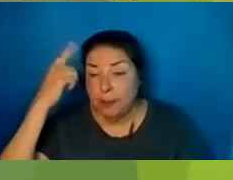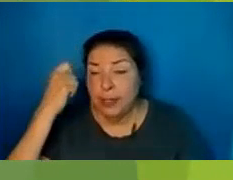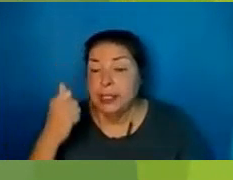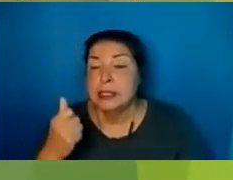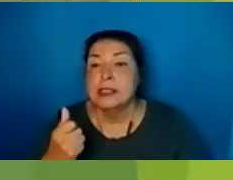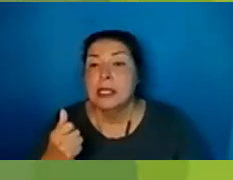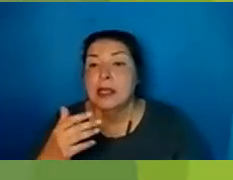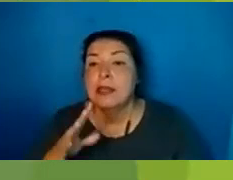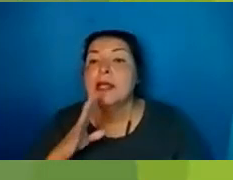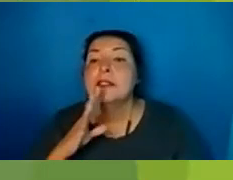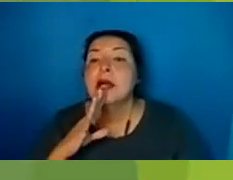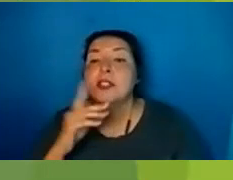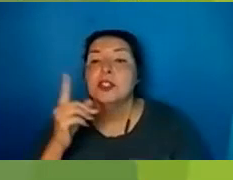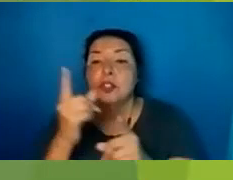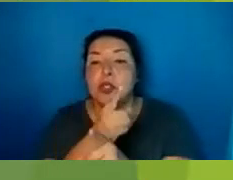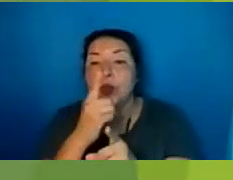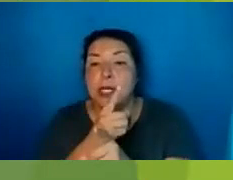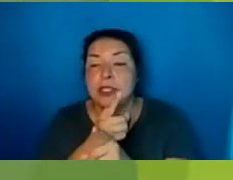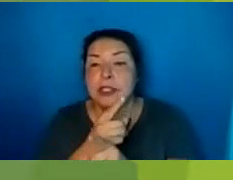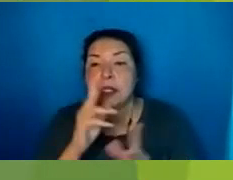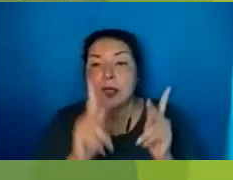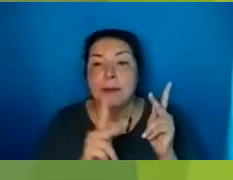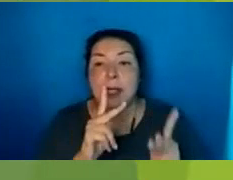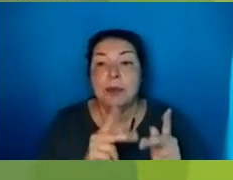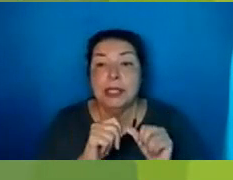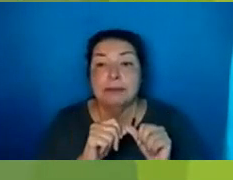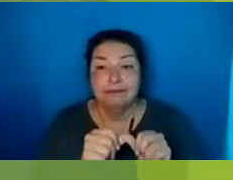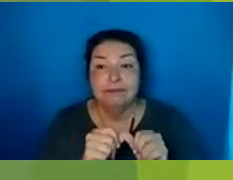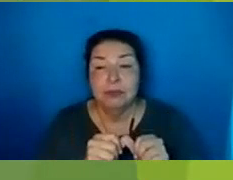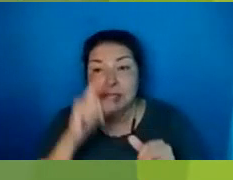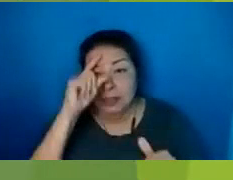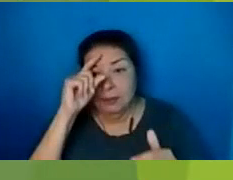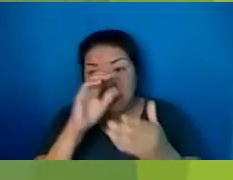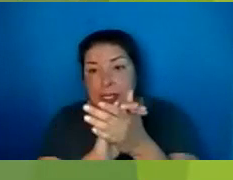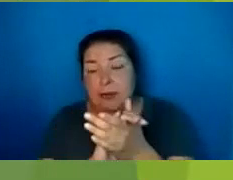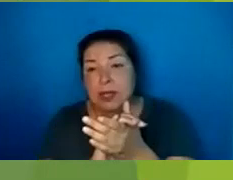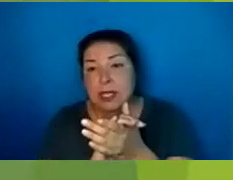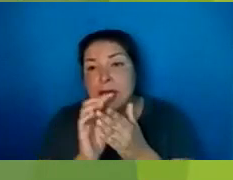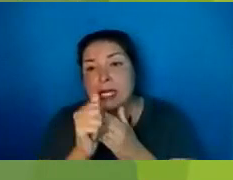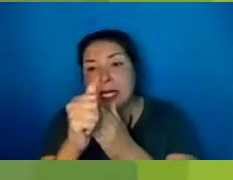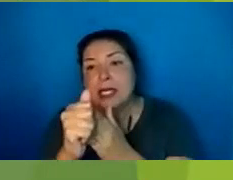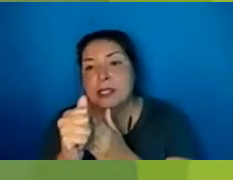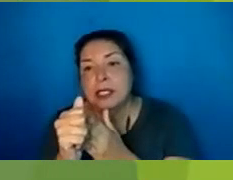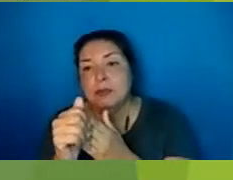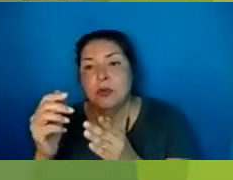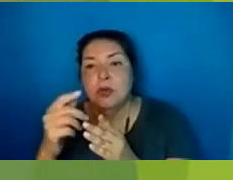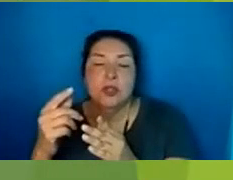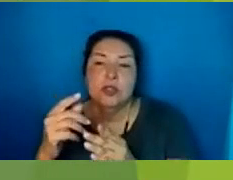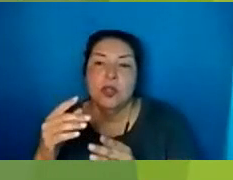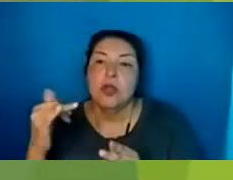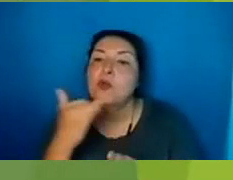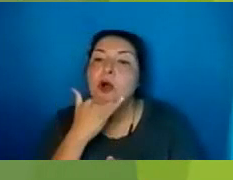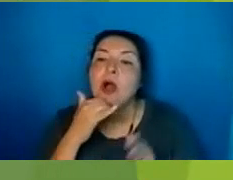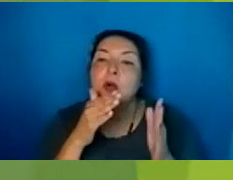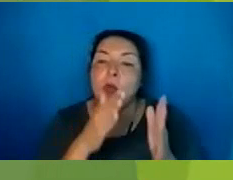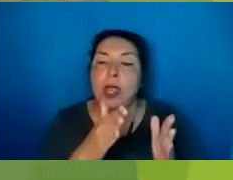they have talked to the righteous, the people who are still believers, and led them astray. And the shepherd who leads